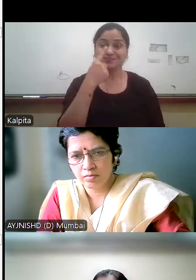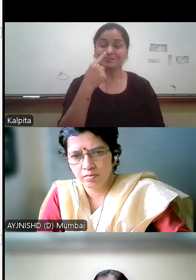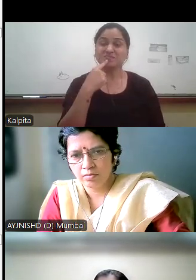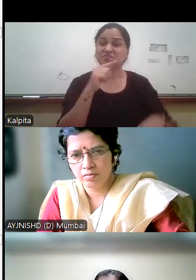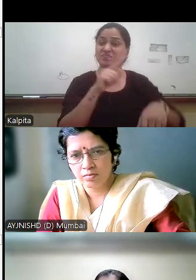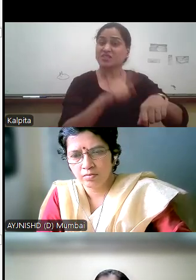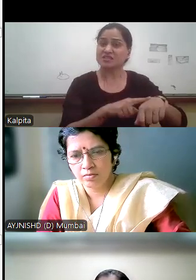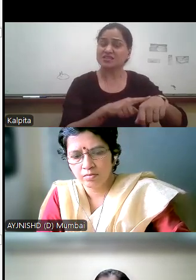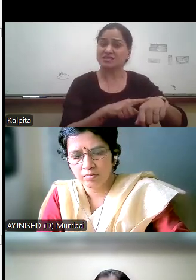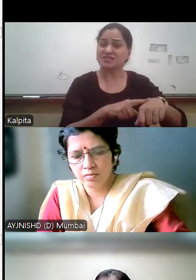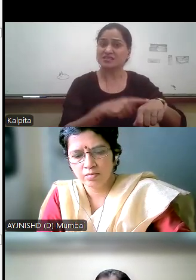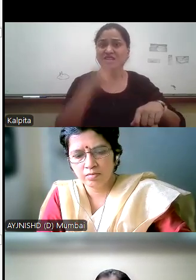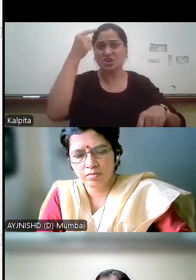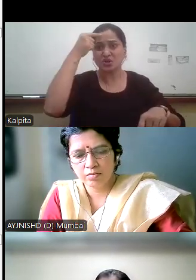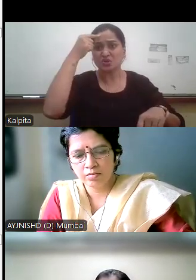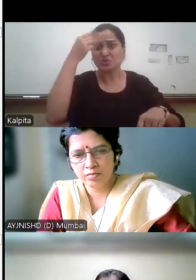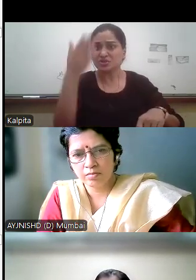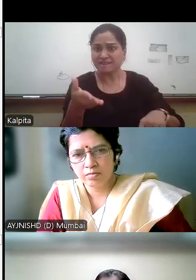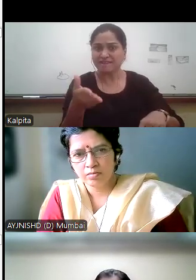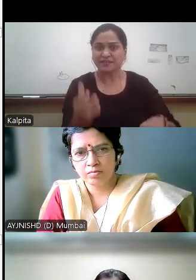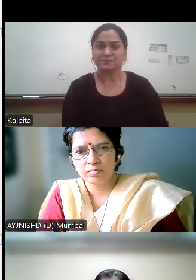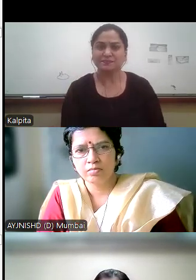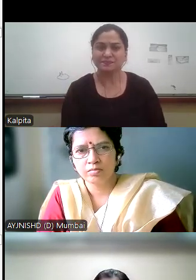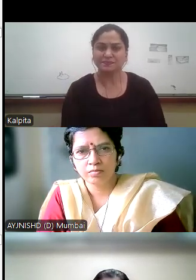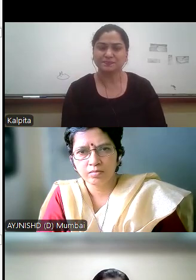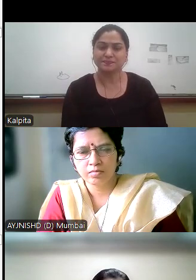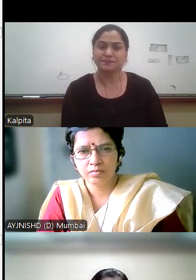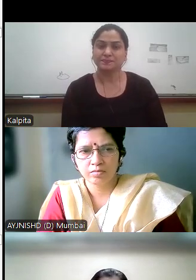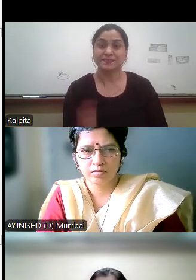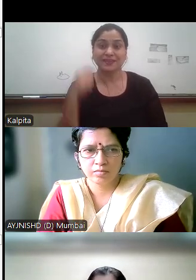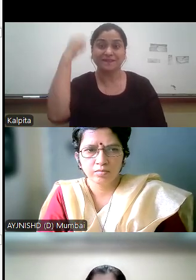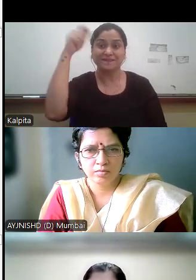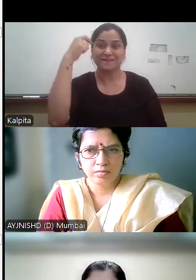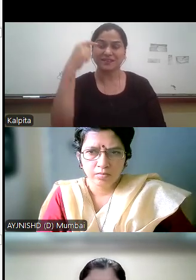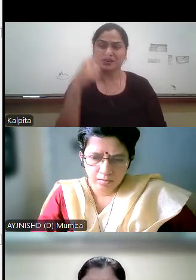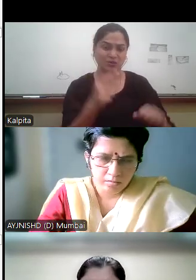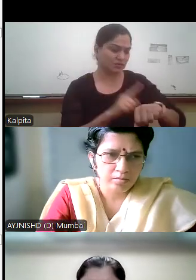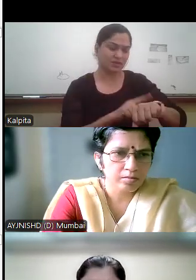environment. Like they have sensory-based disorders. I can share a video if we have time now.